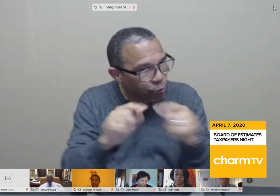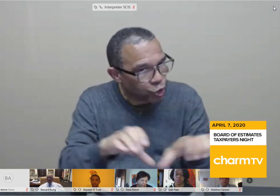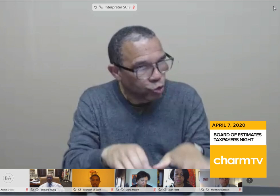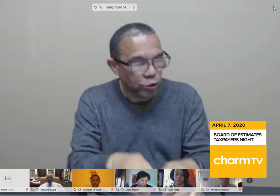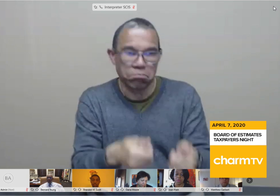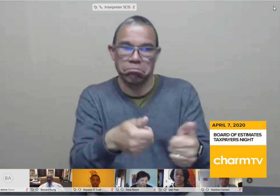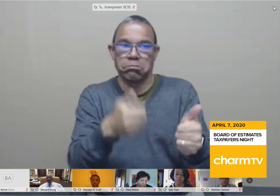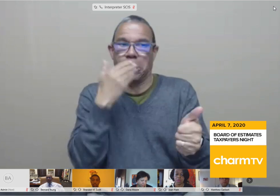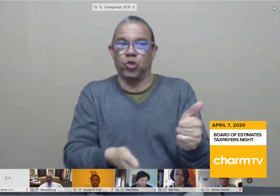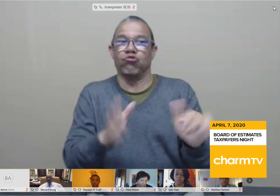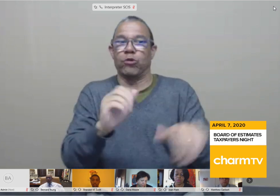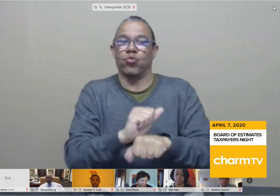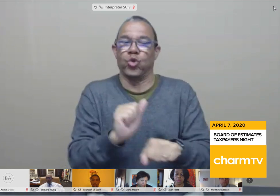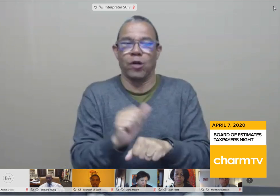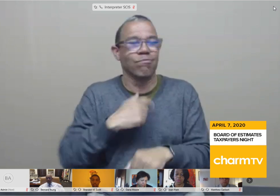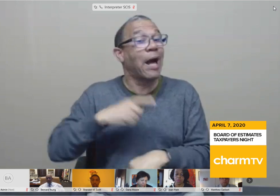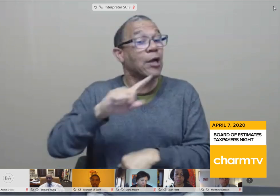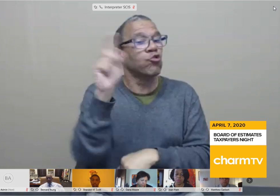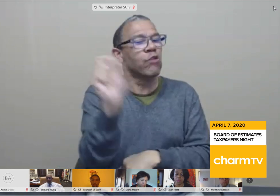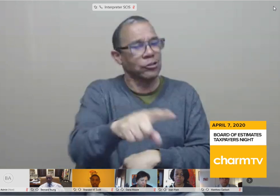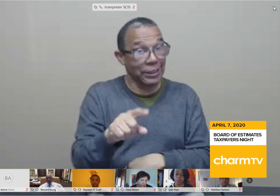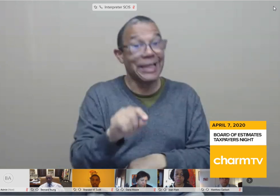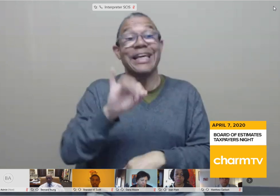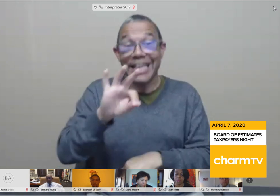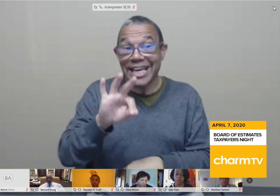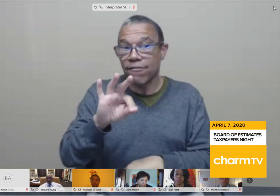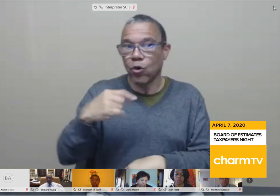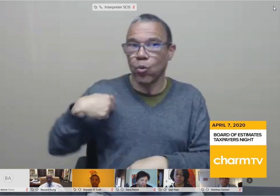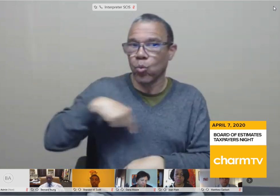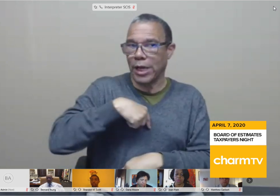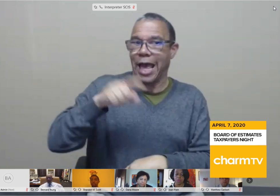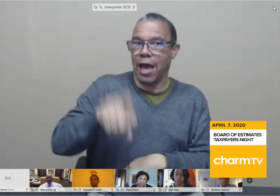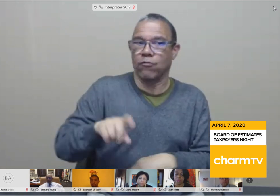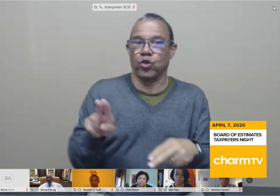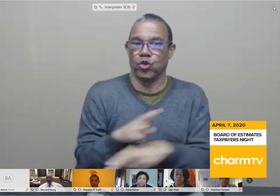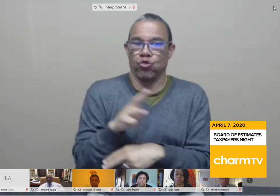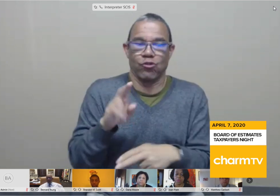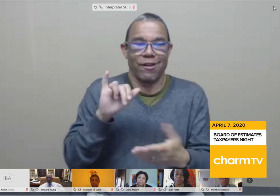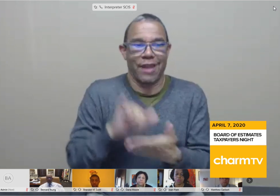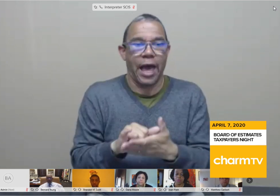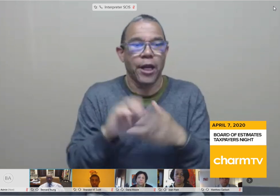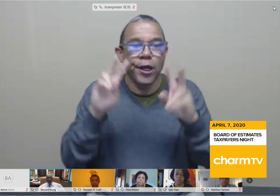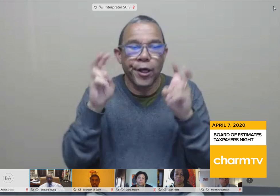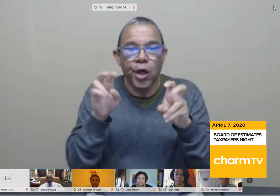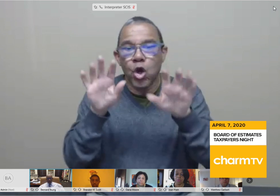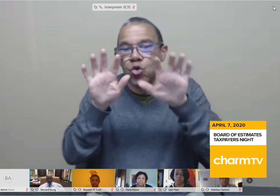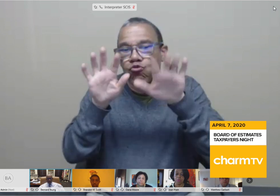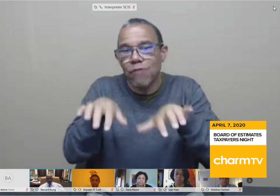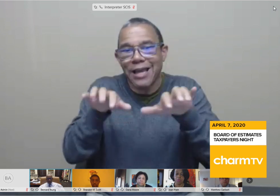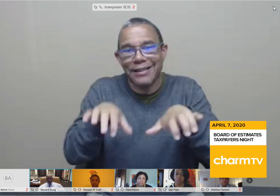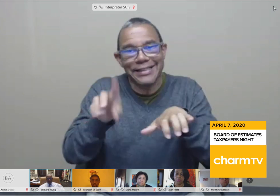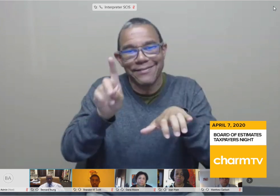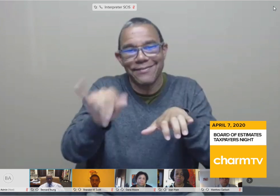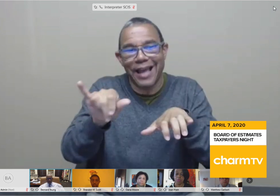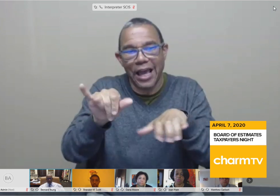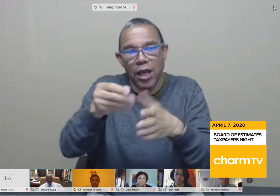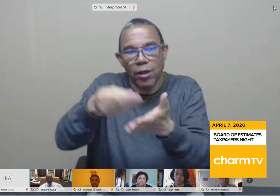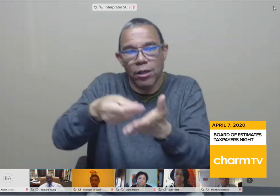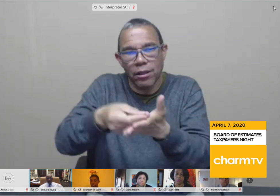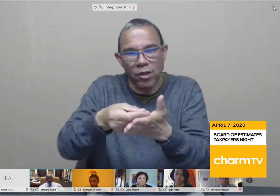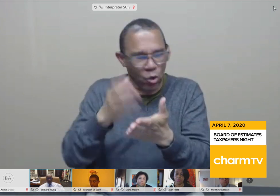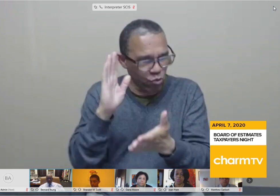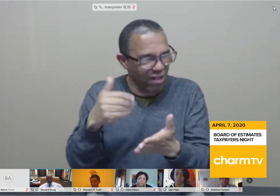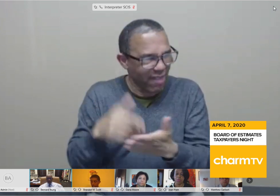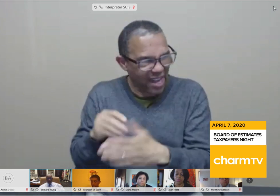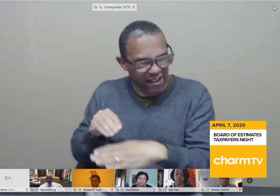Question is, if and when we have to use the rainy day fund, what impact would that have on the credit rating for